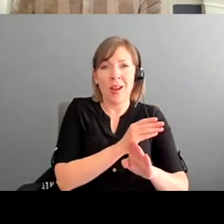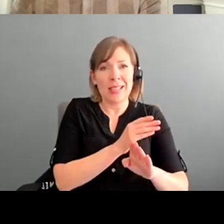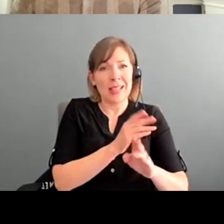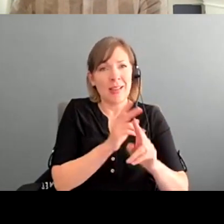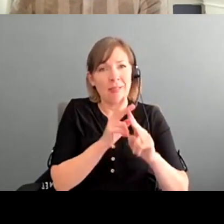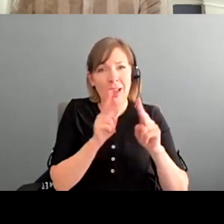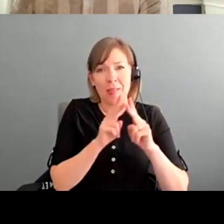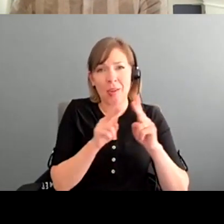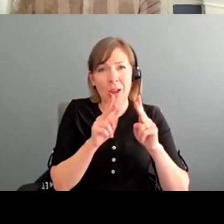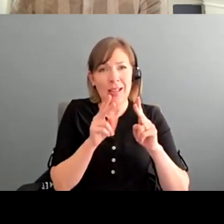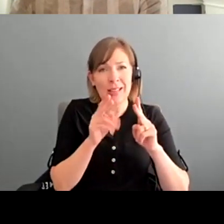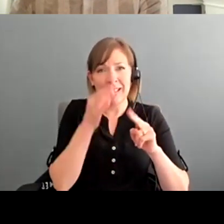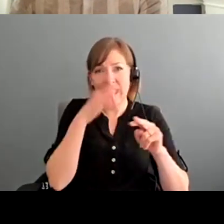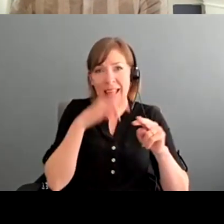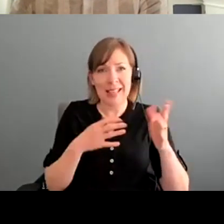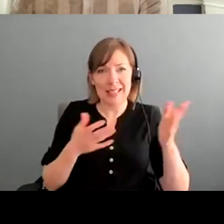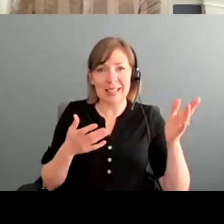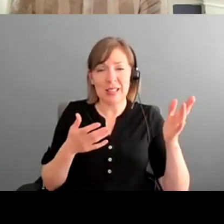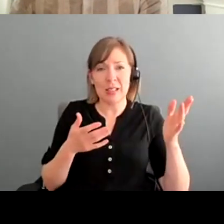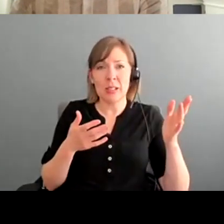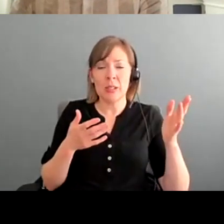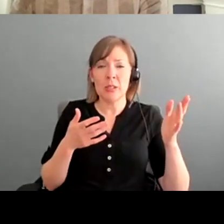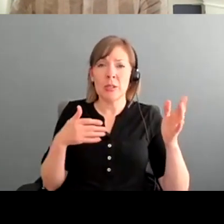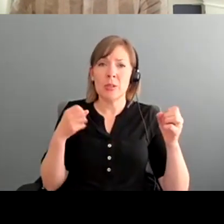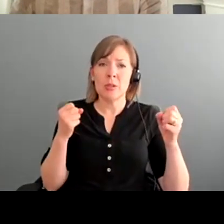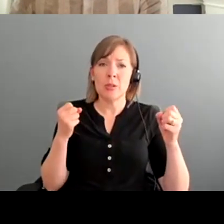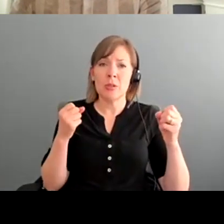very slim, I guess. So so